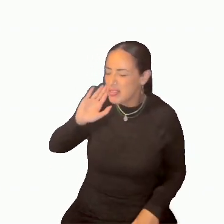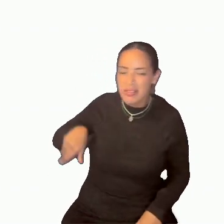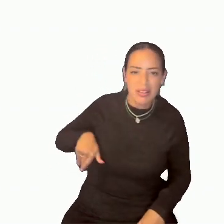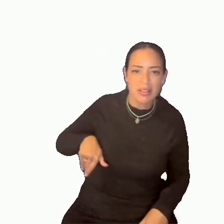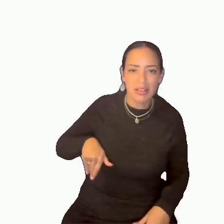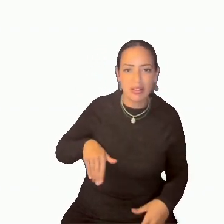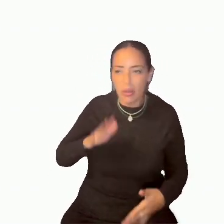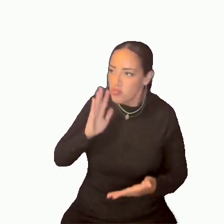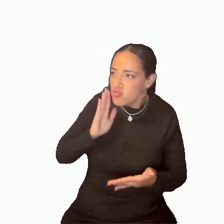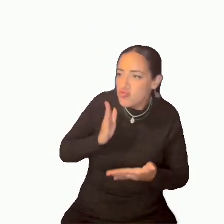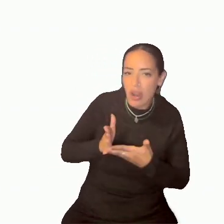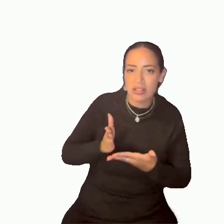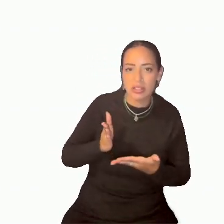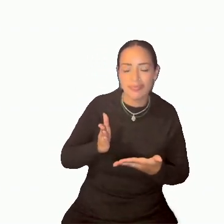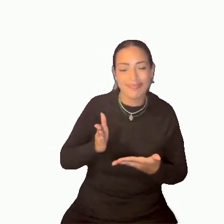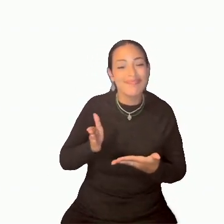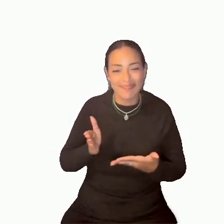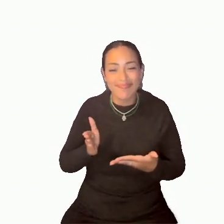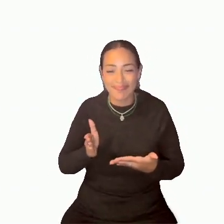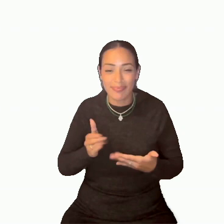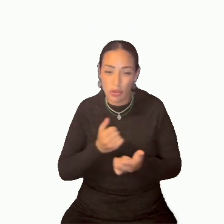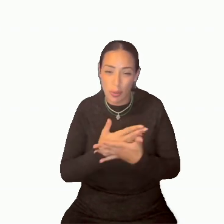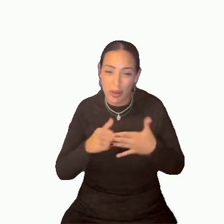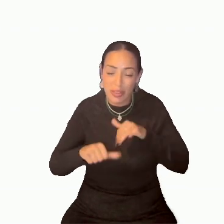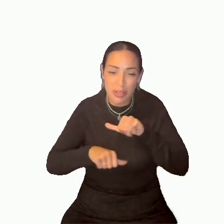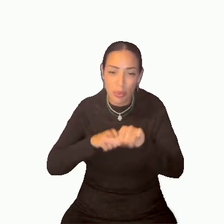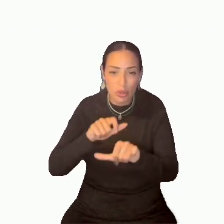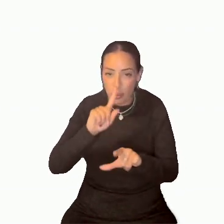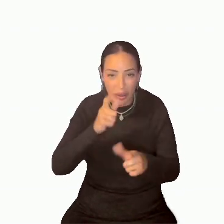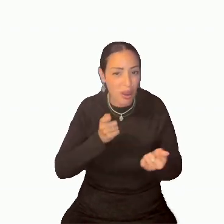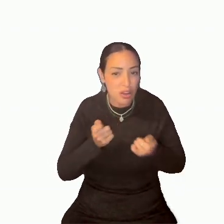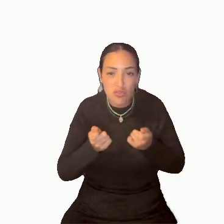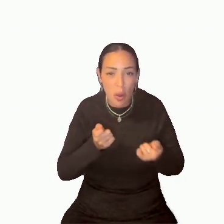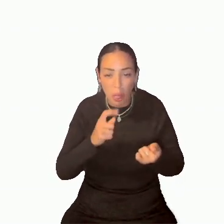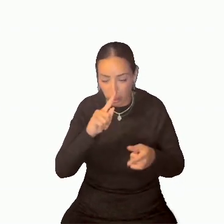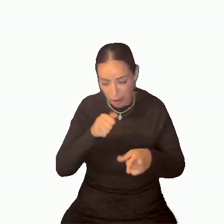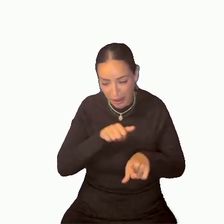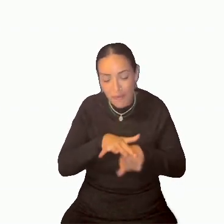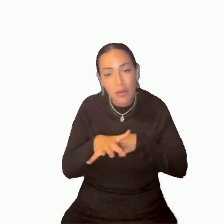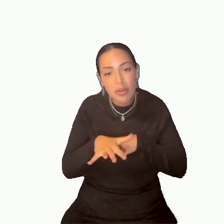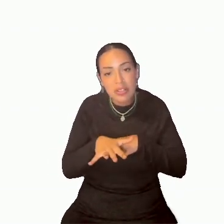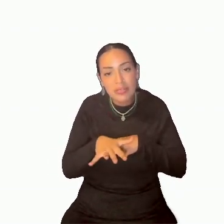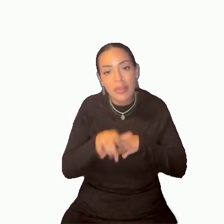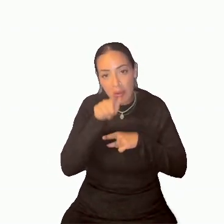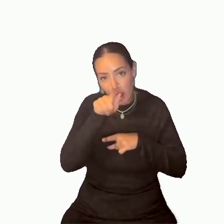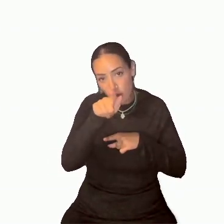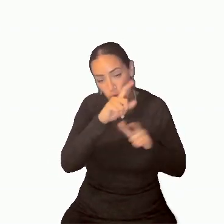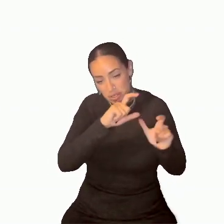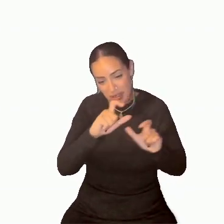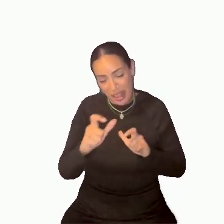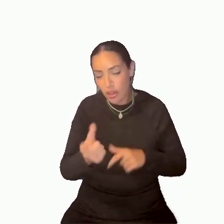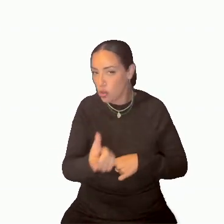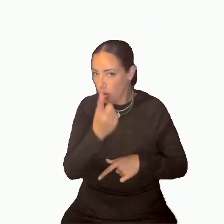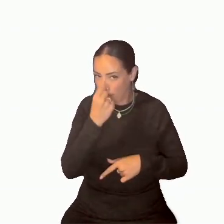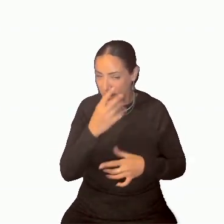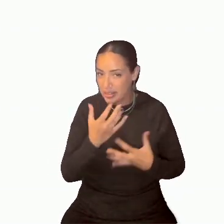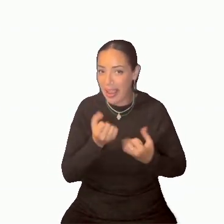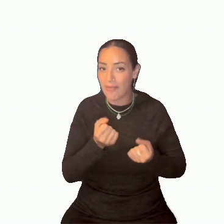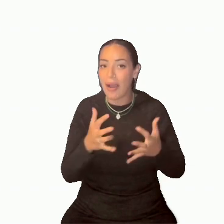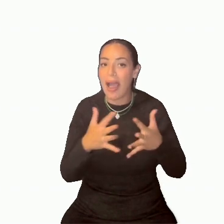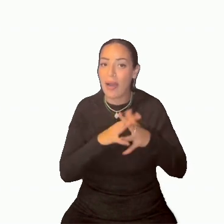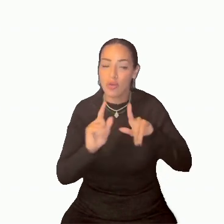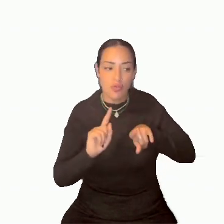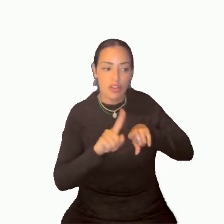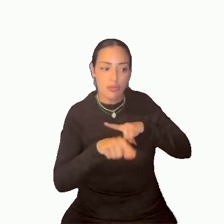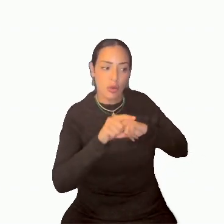processes will sit outside of your influence and control, please remember that you still have the capacity to exert influence by how you respond to